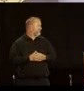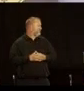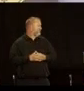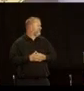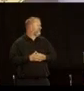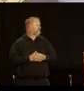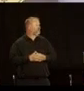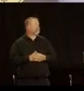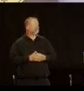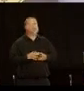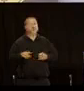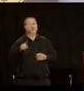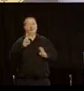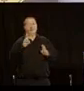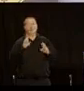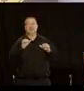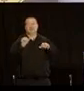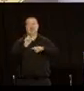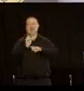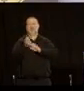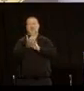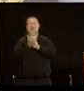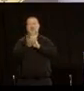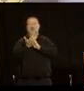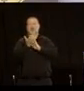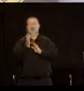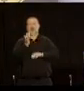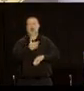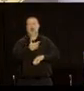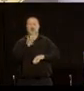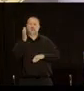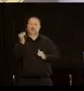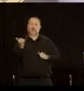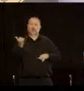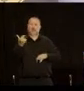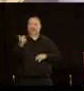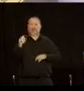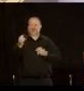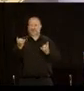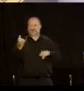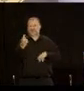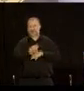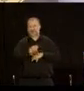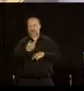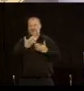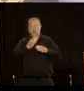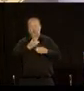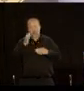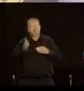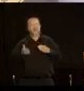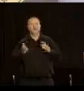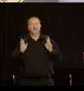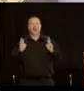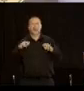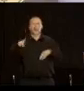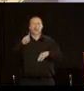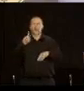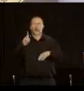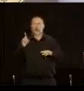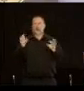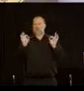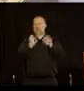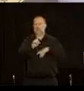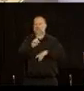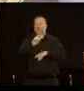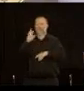And I hope everyone will take a minute to congratulate our featured guests today after this session is over. But what I'll say is whether